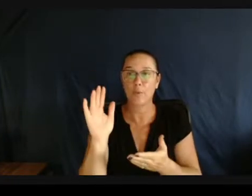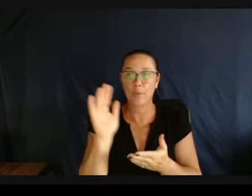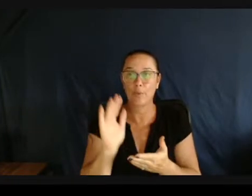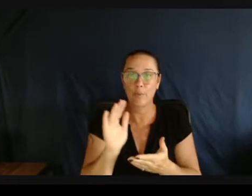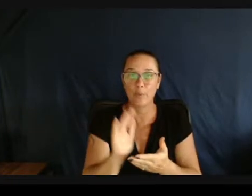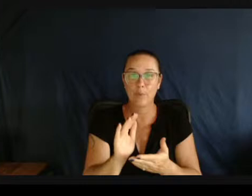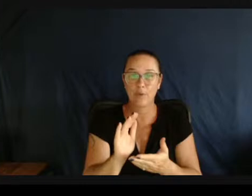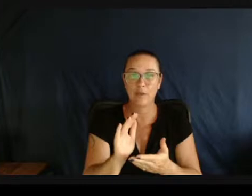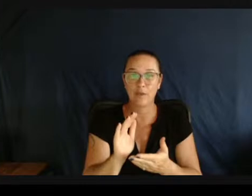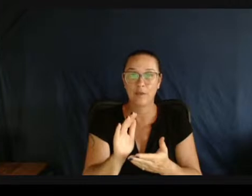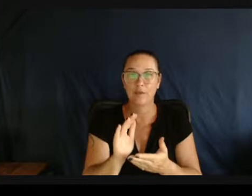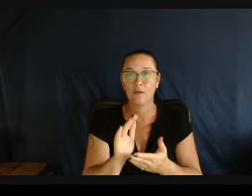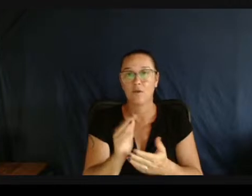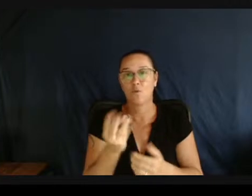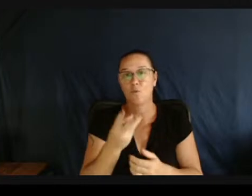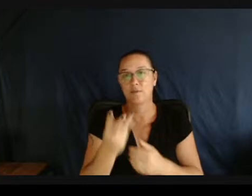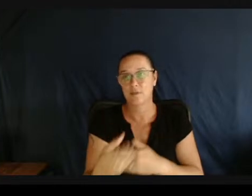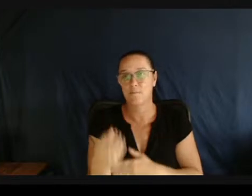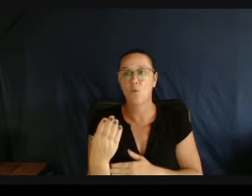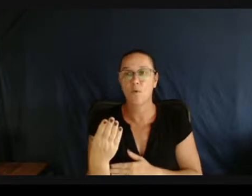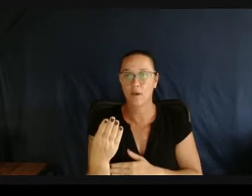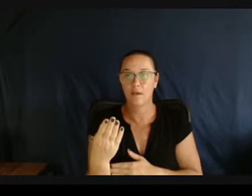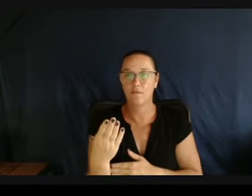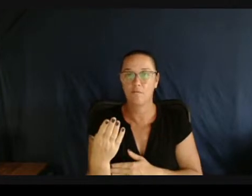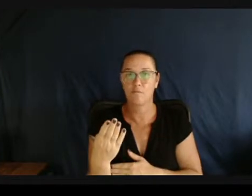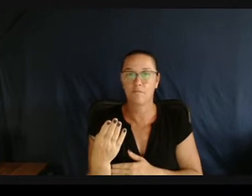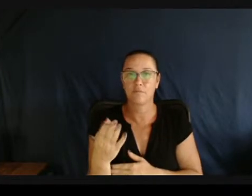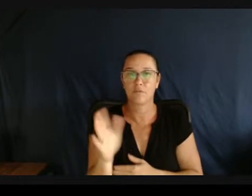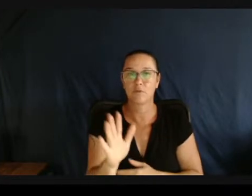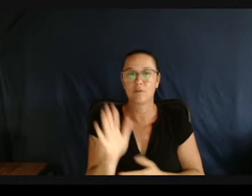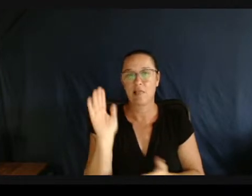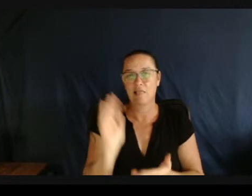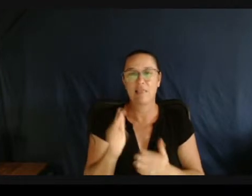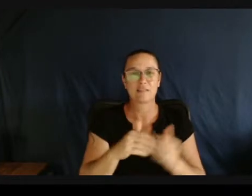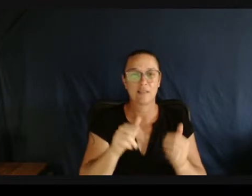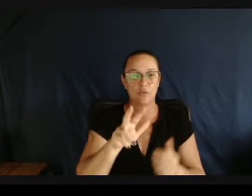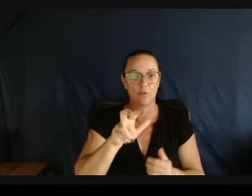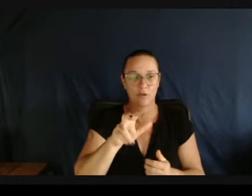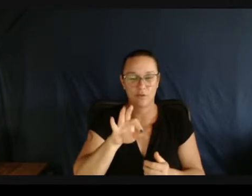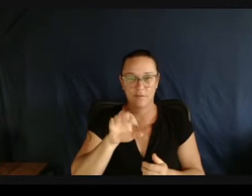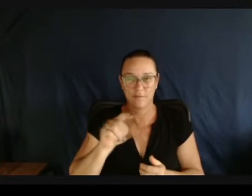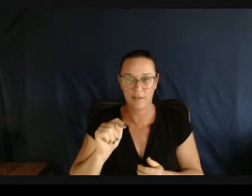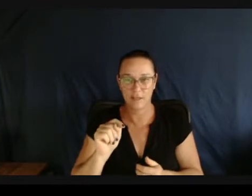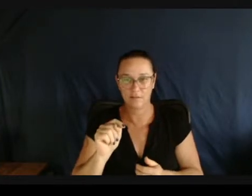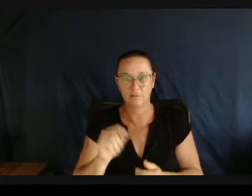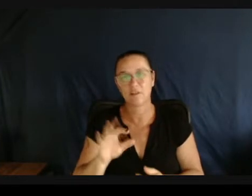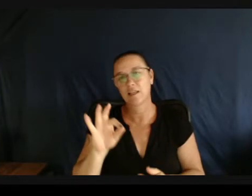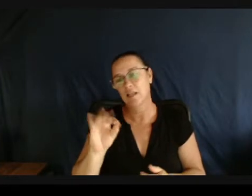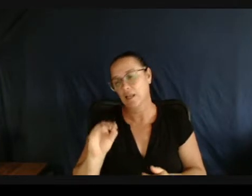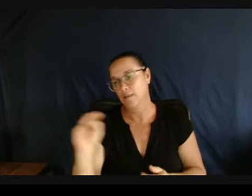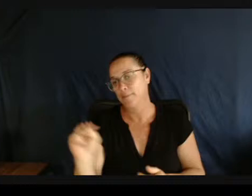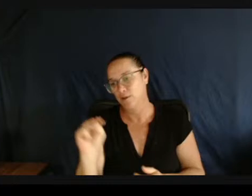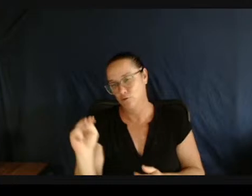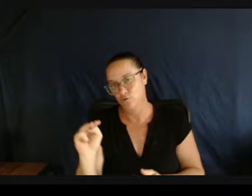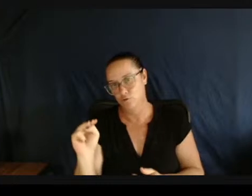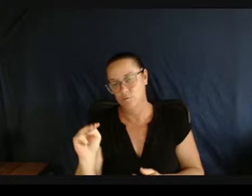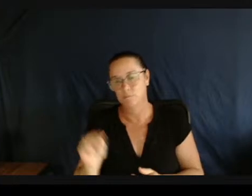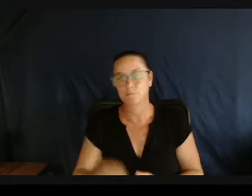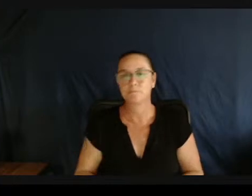morning, Wednesday morning, that is to say, to less than 300 feet or 90 meters high.